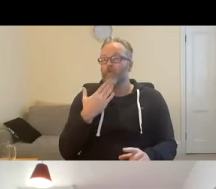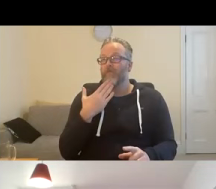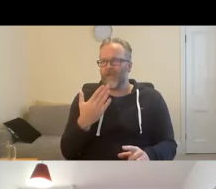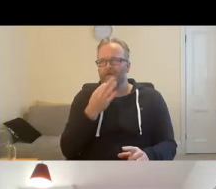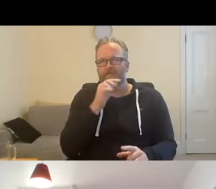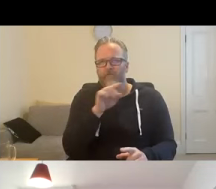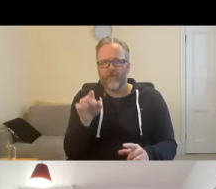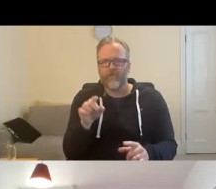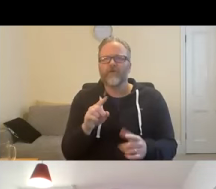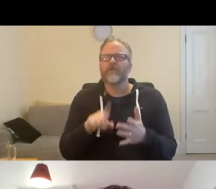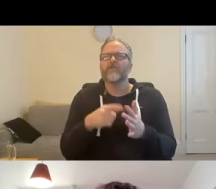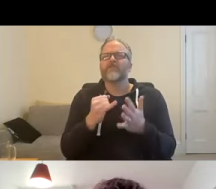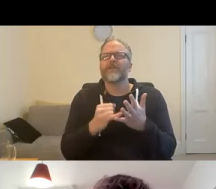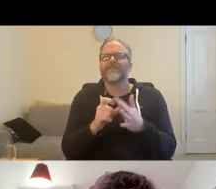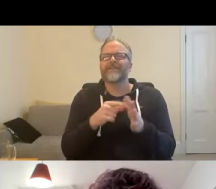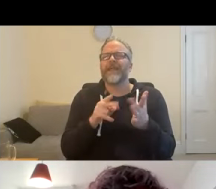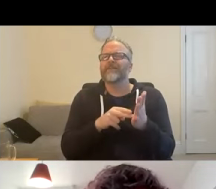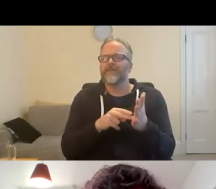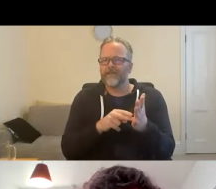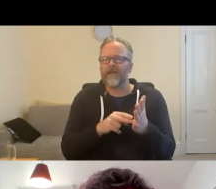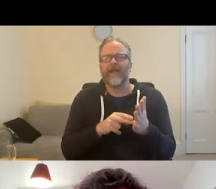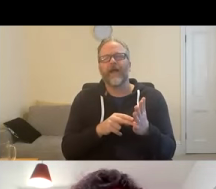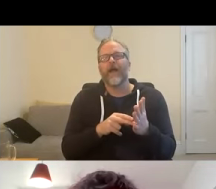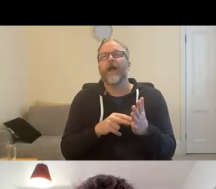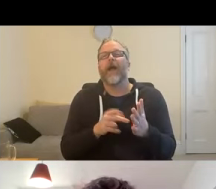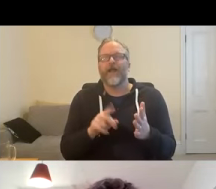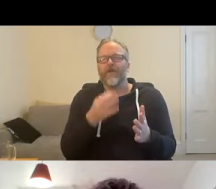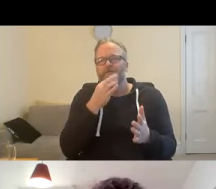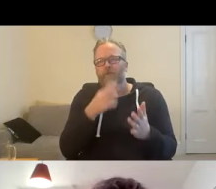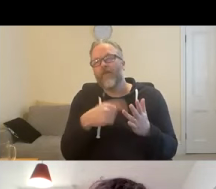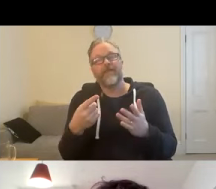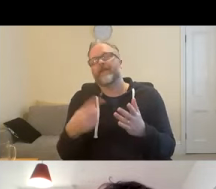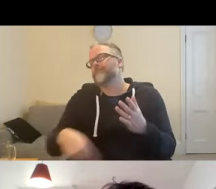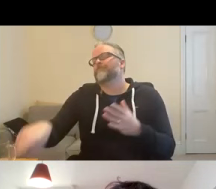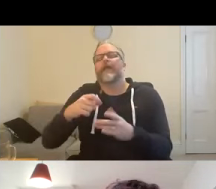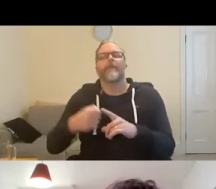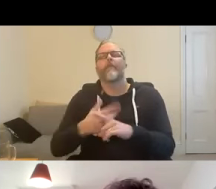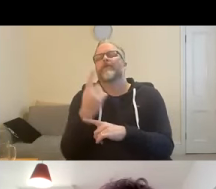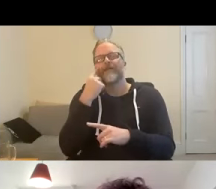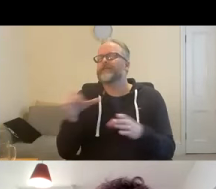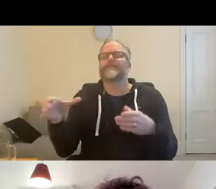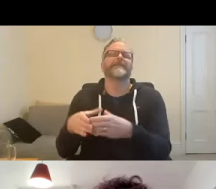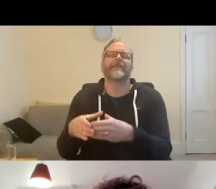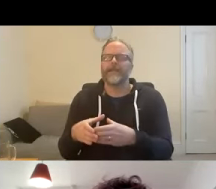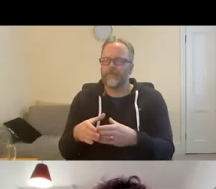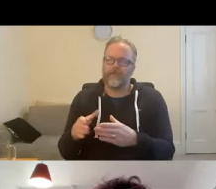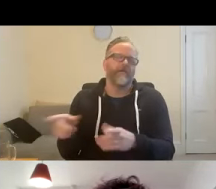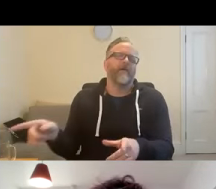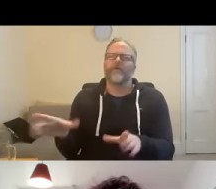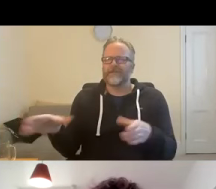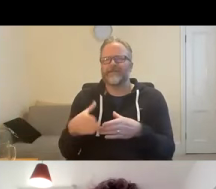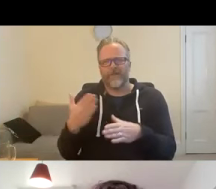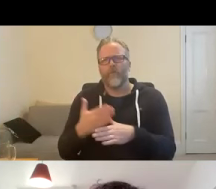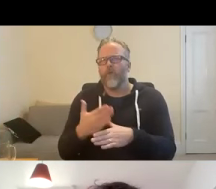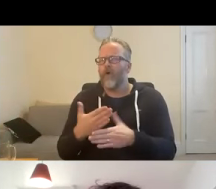people, Jess Dayton, whose slides I finished several of, and the entire Emerging Evidence team. This was definitely a team effort